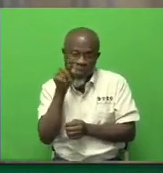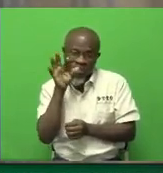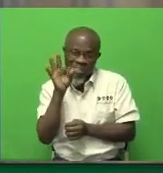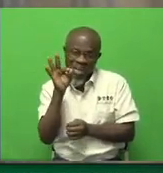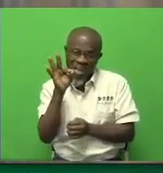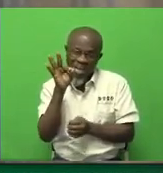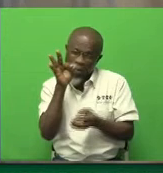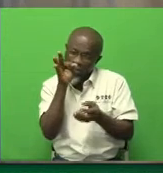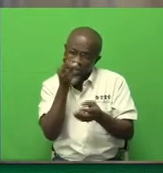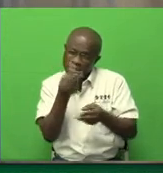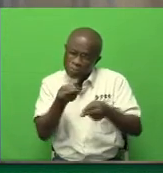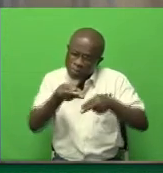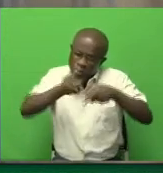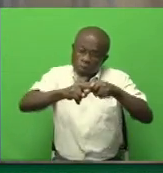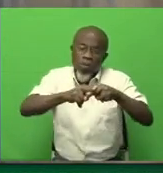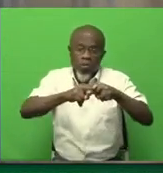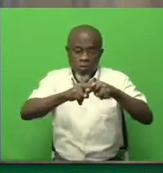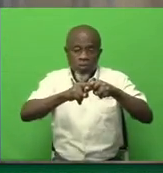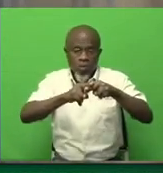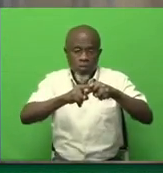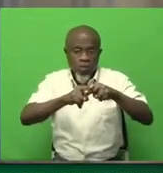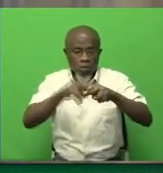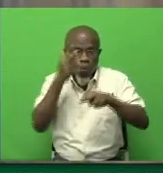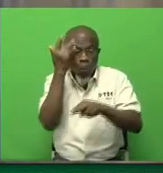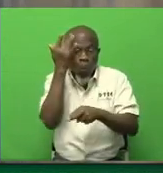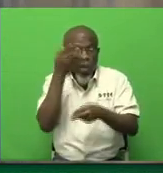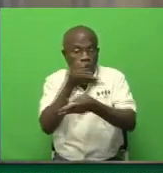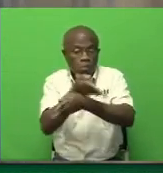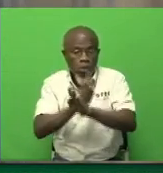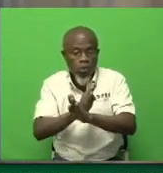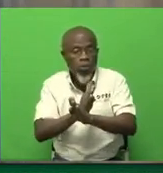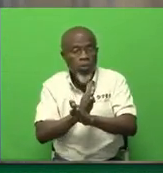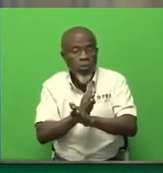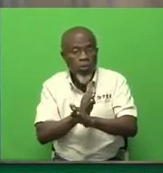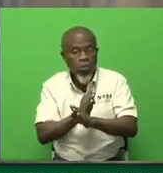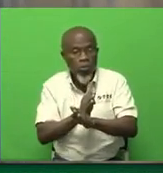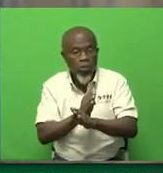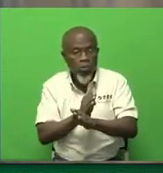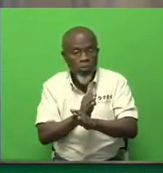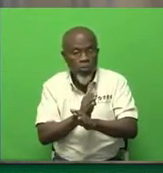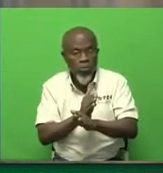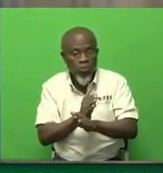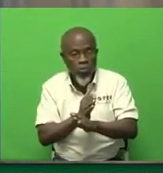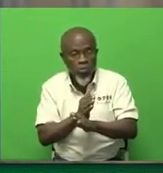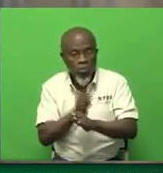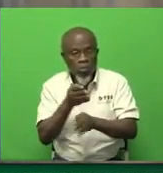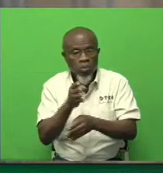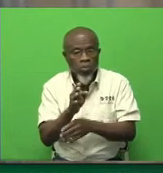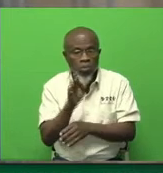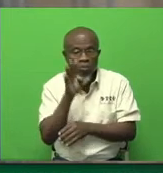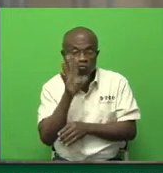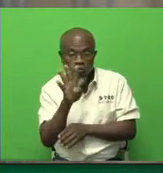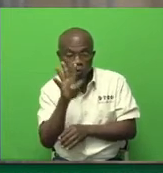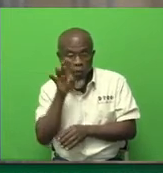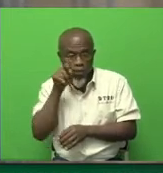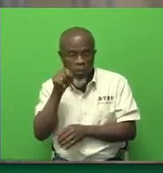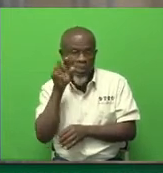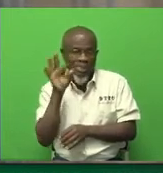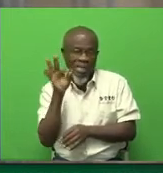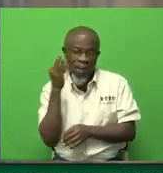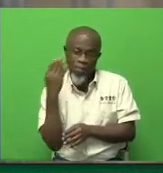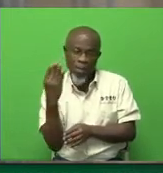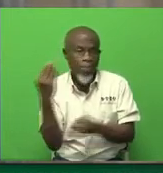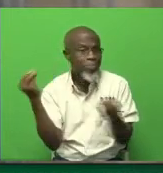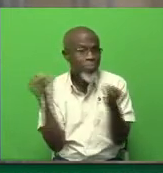more than his financial needs why why did you borrow four point um 9 billion more